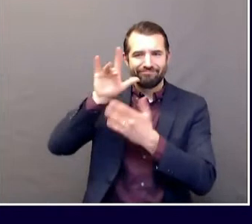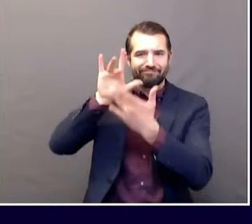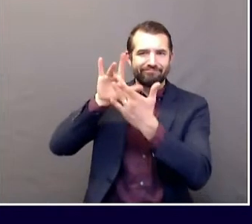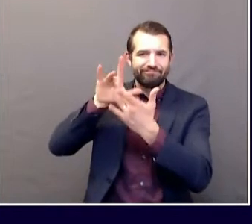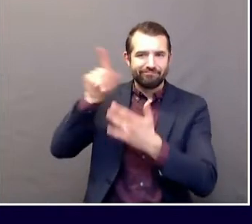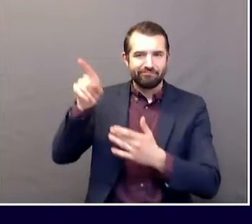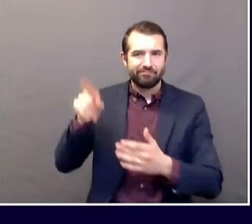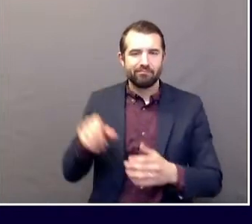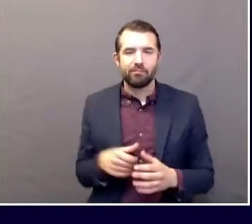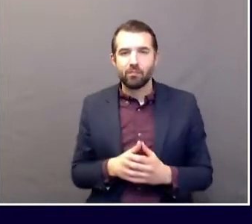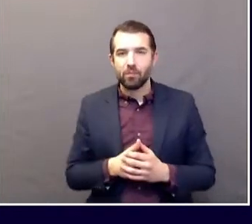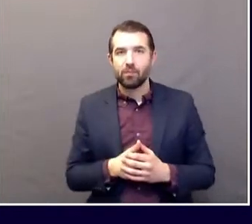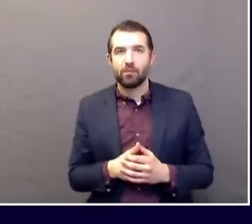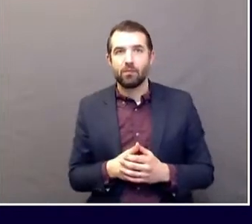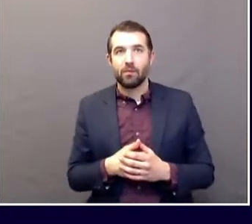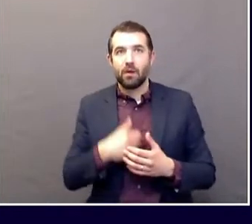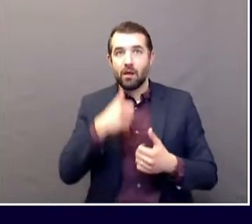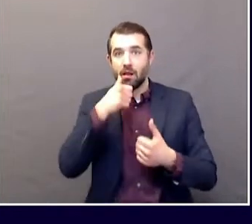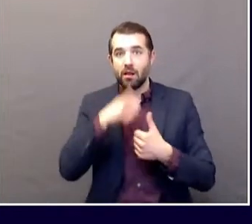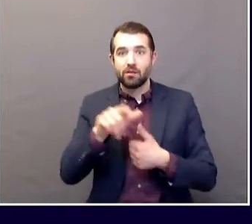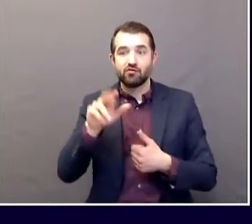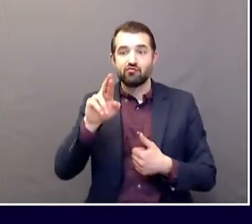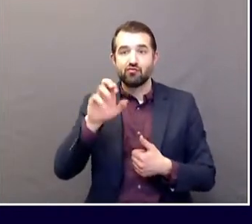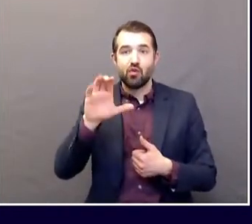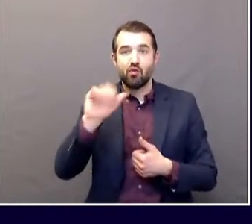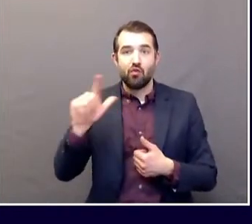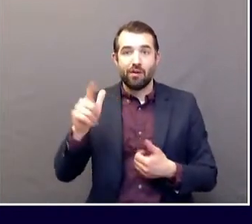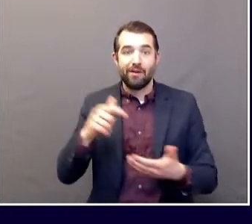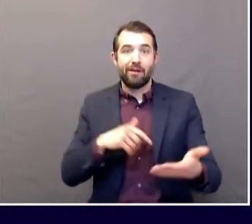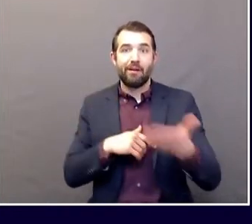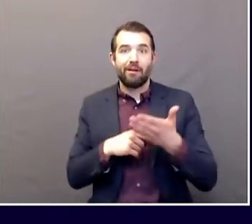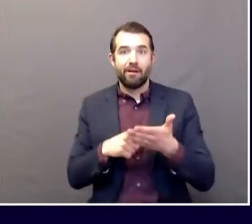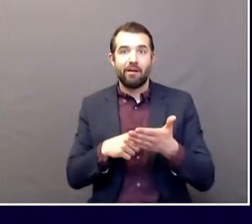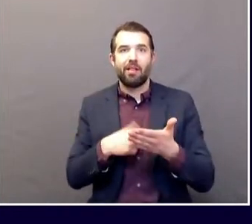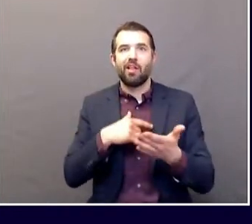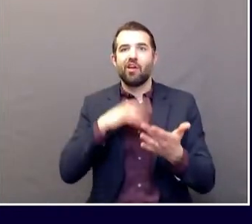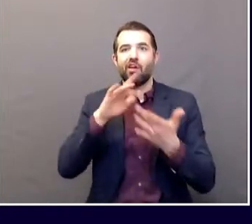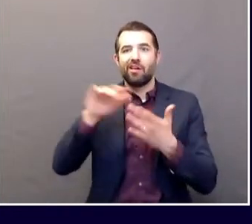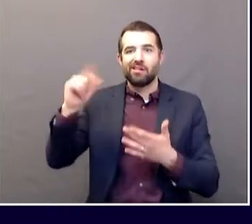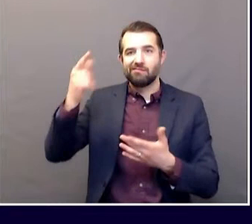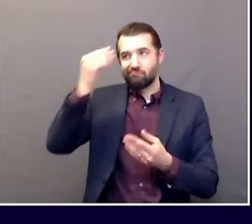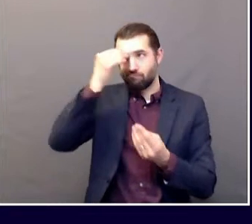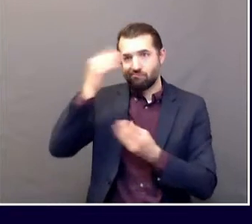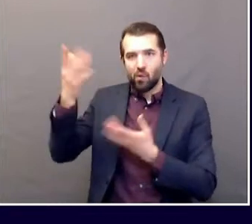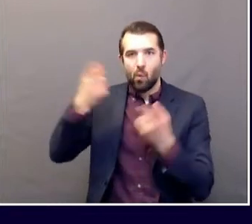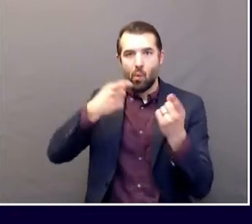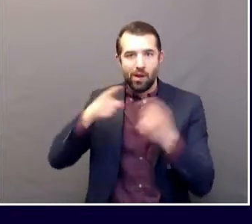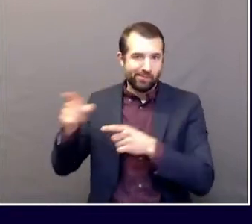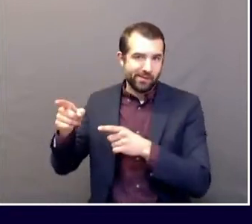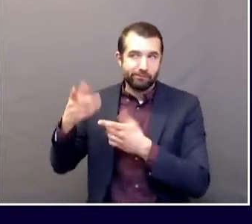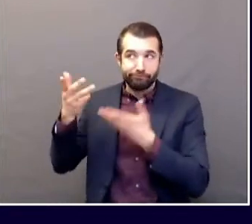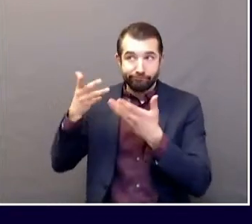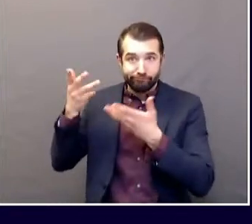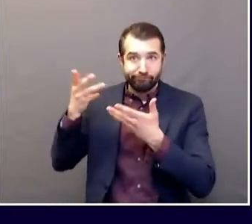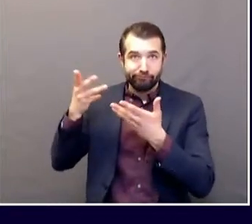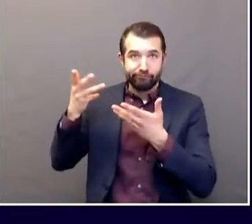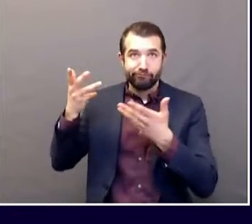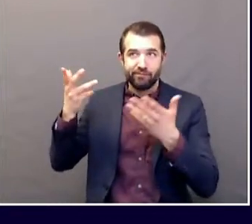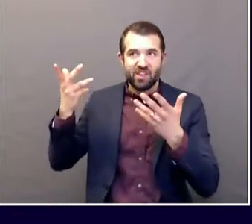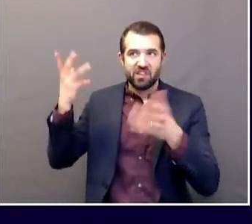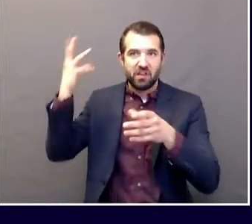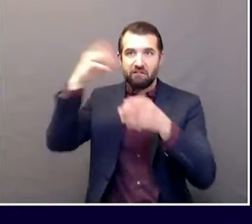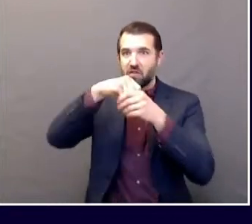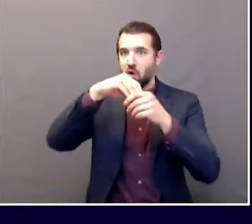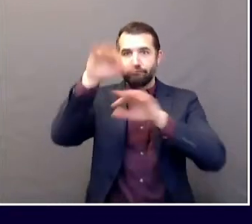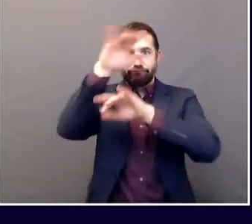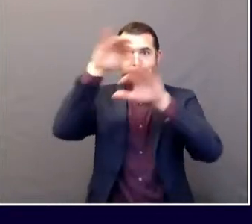notice. They are acting on behalf of the state of Maine, primarily directly with the particular vendors involved in